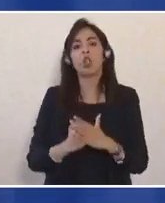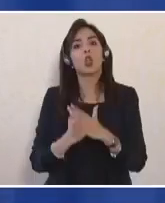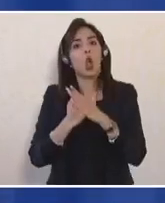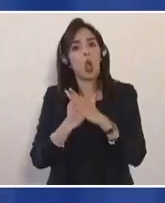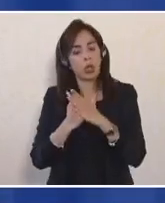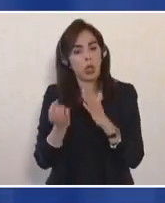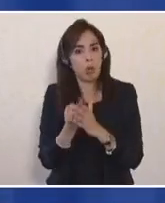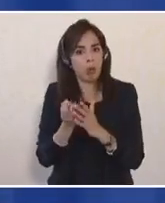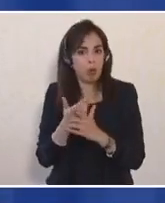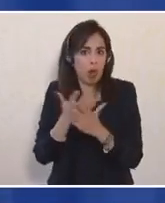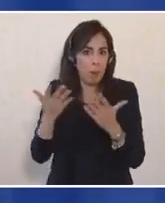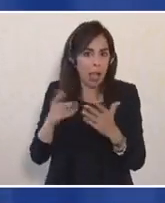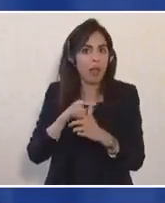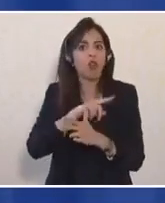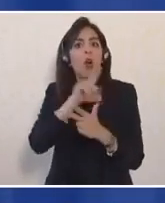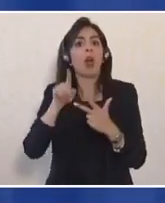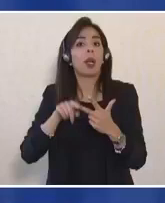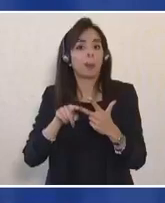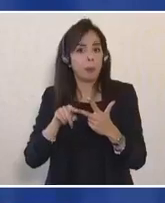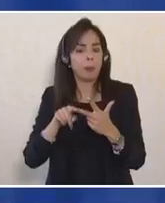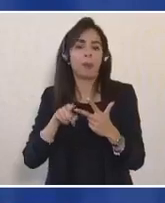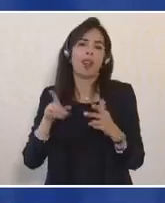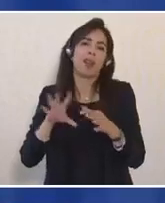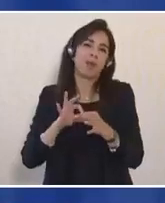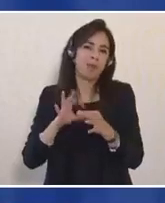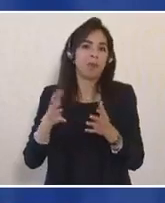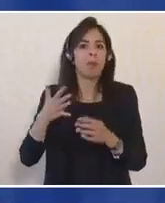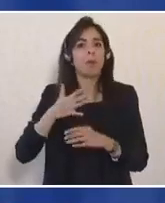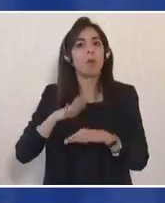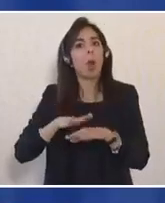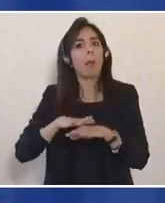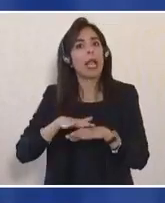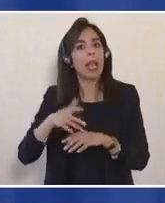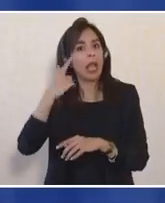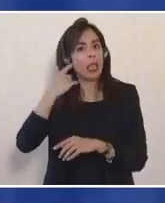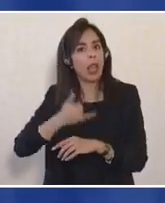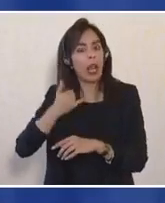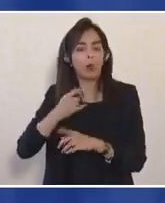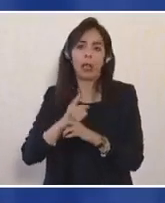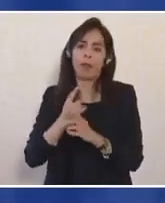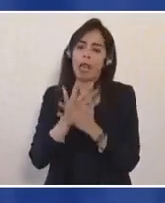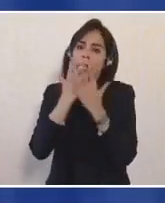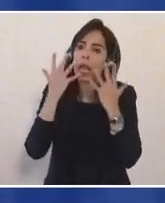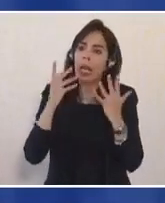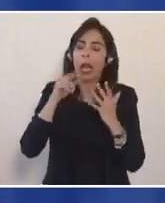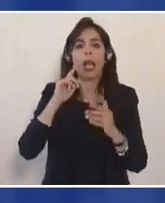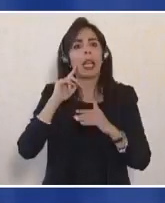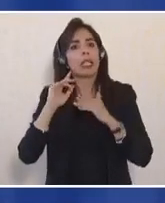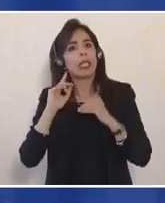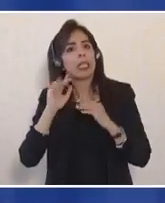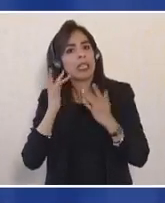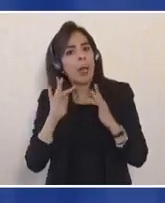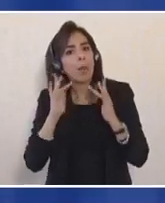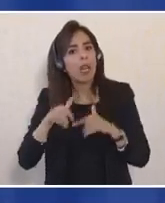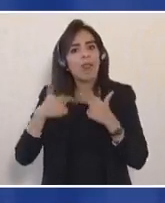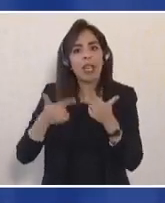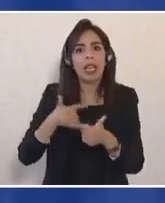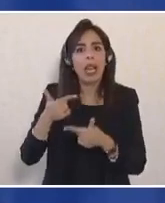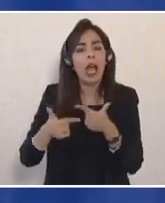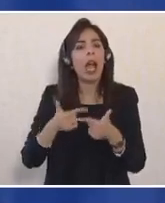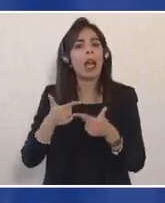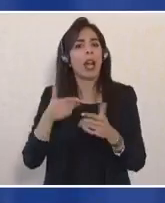IP, clarifying and simplifying the use of compulsory licenses in crisis times like a pandemic